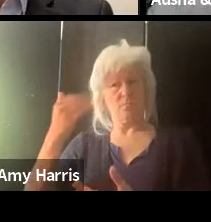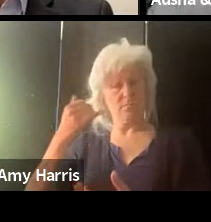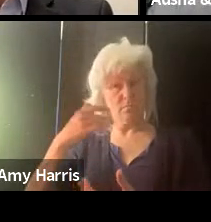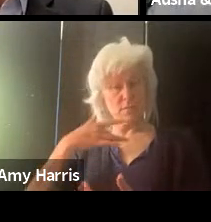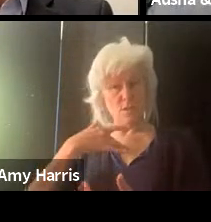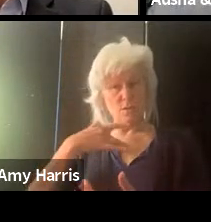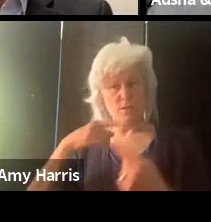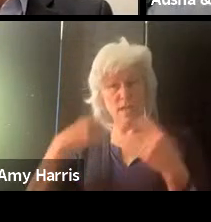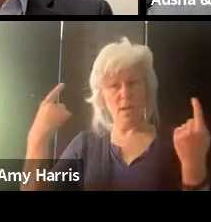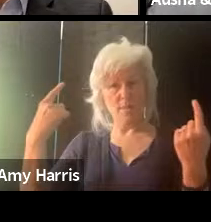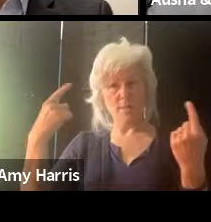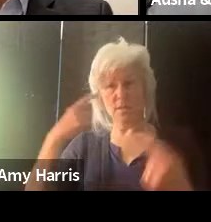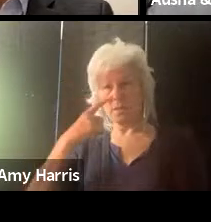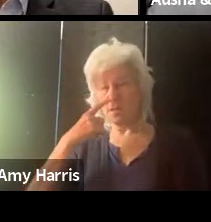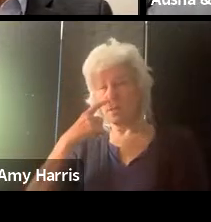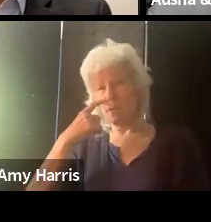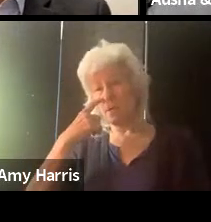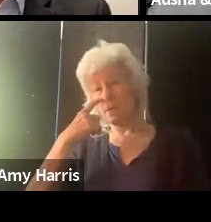Our opposition.